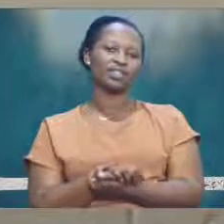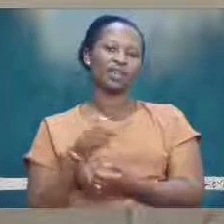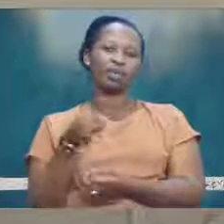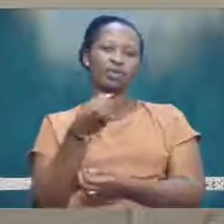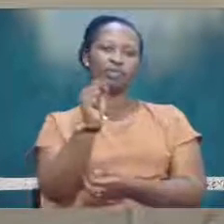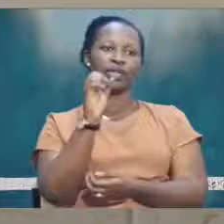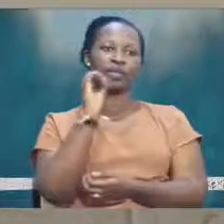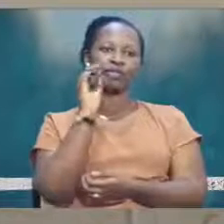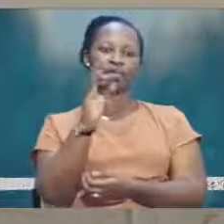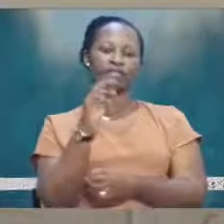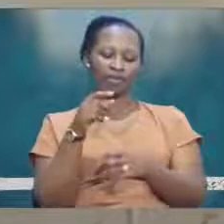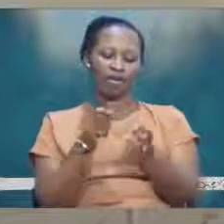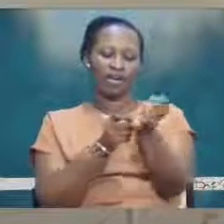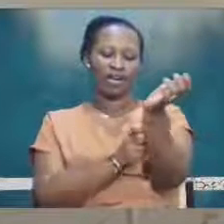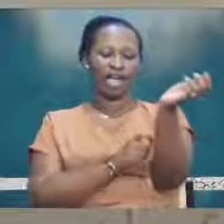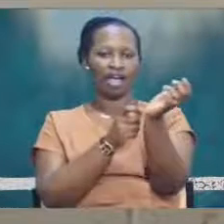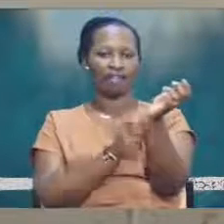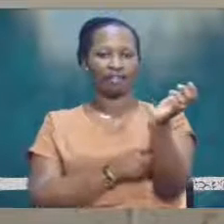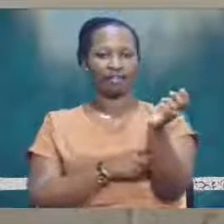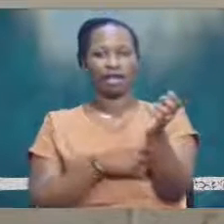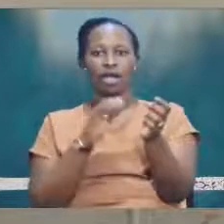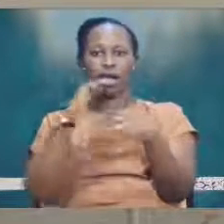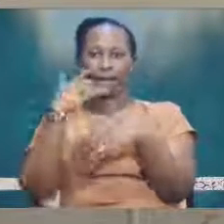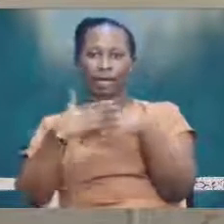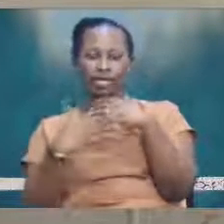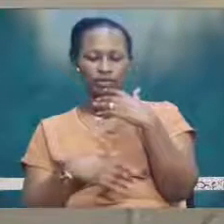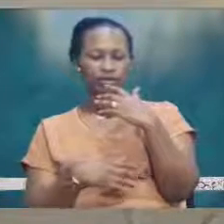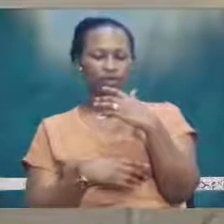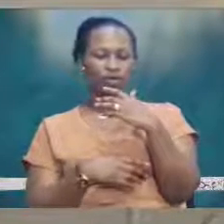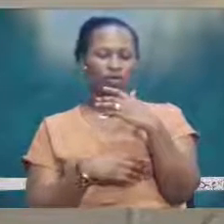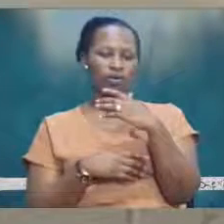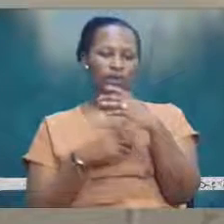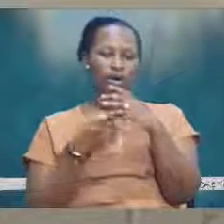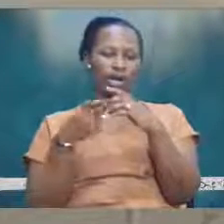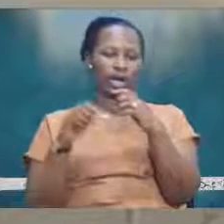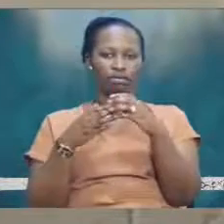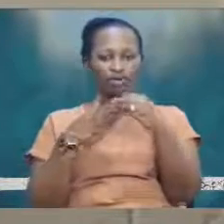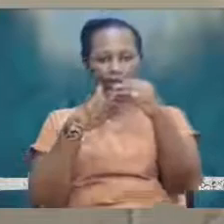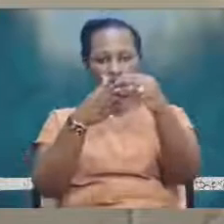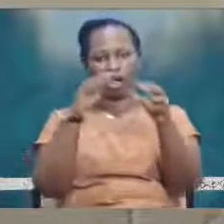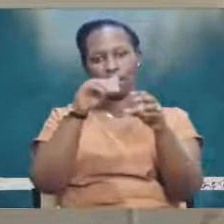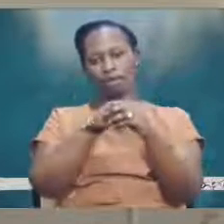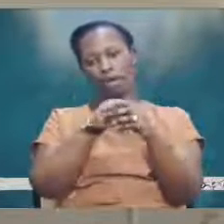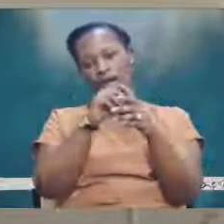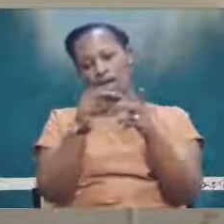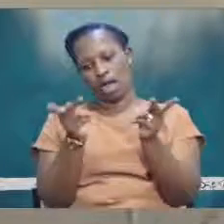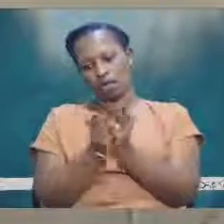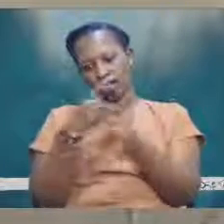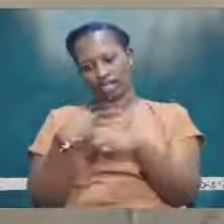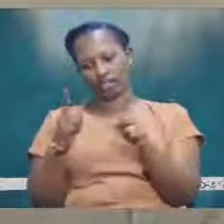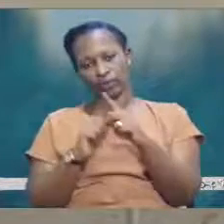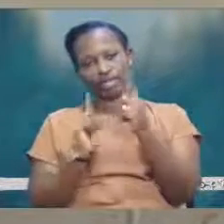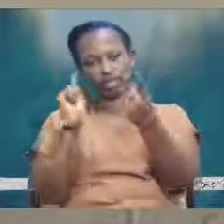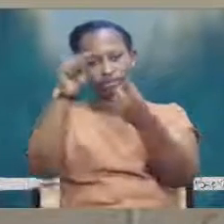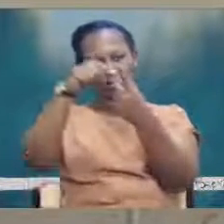movement of nerve impulse from different body organs to the brain,